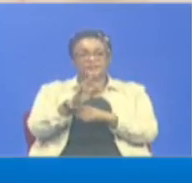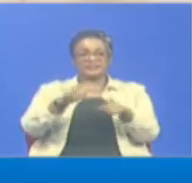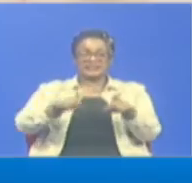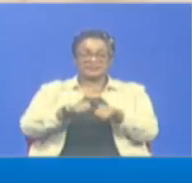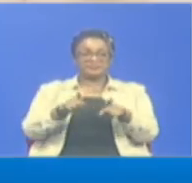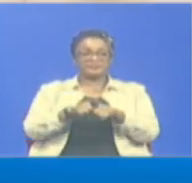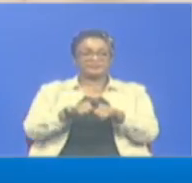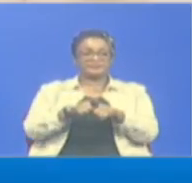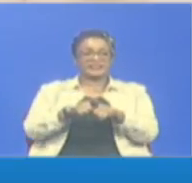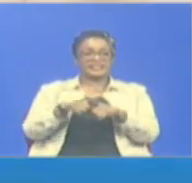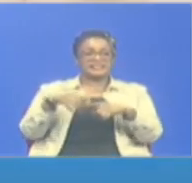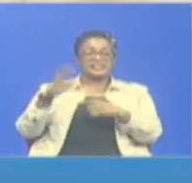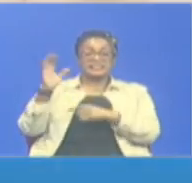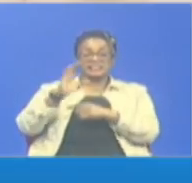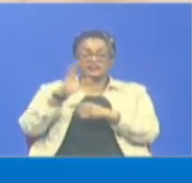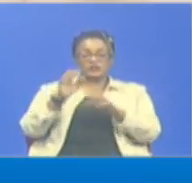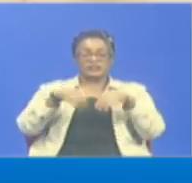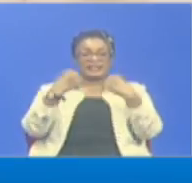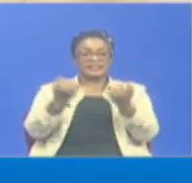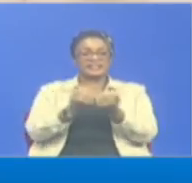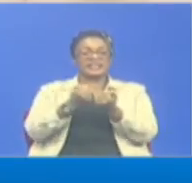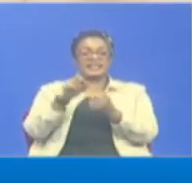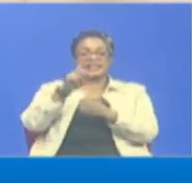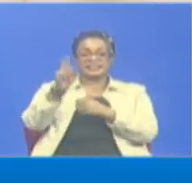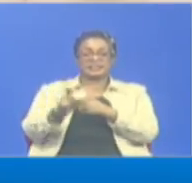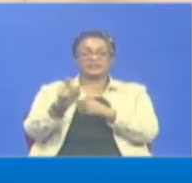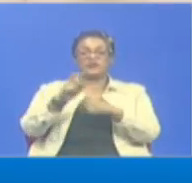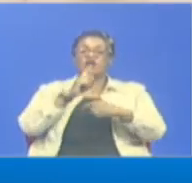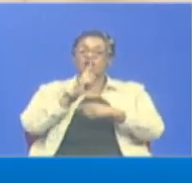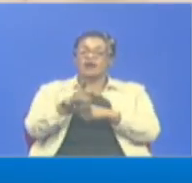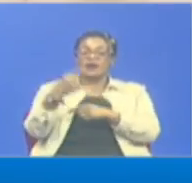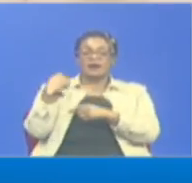in the executive order number one that was given by the president,